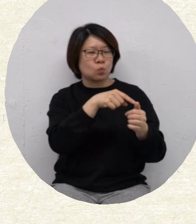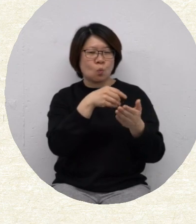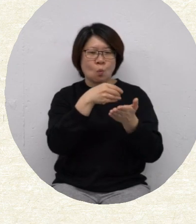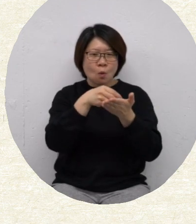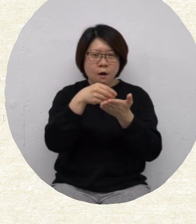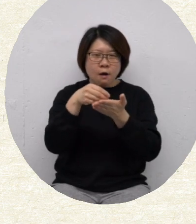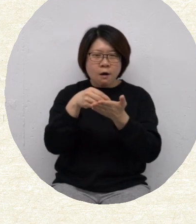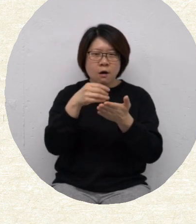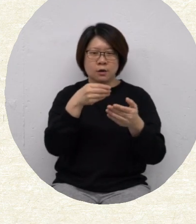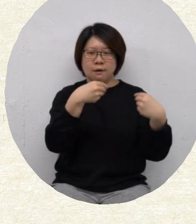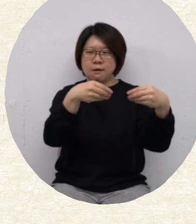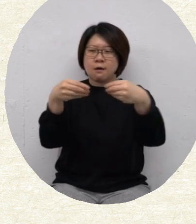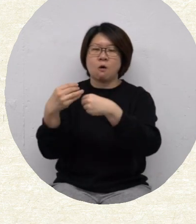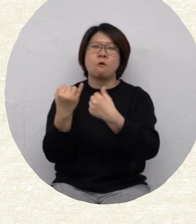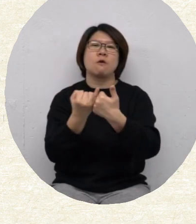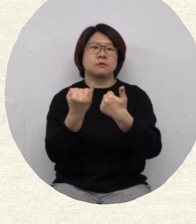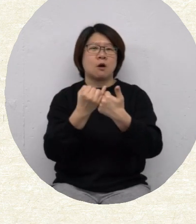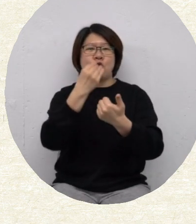painting methods.